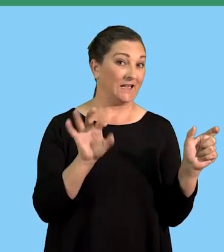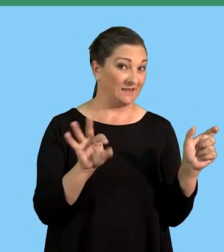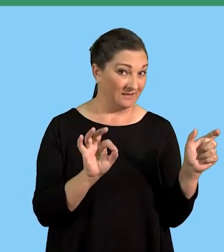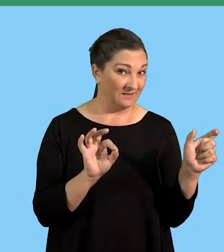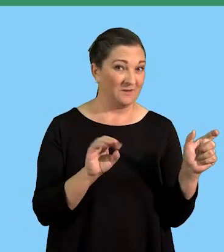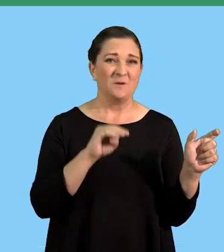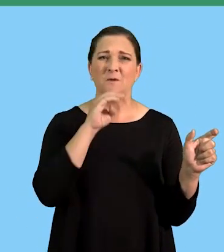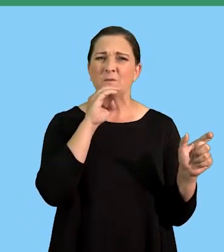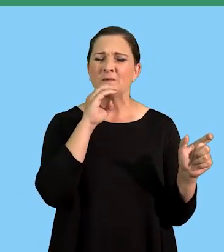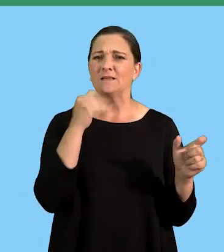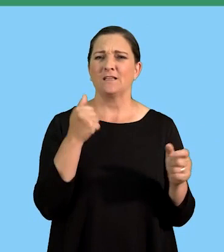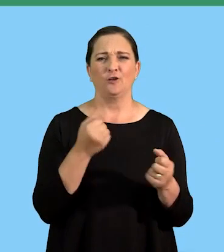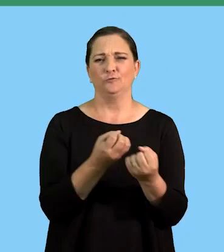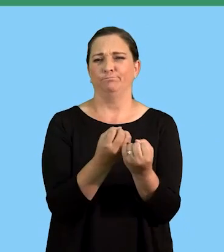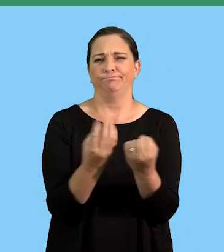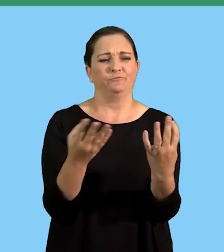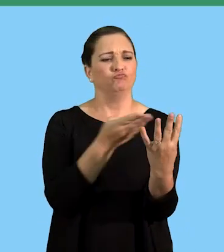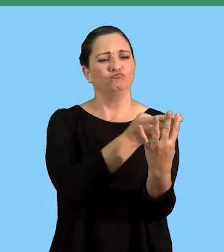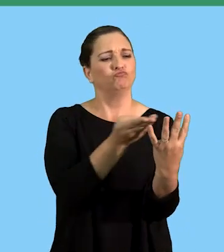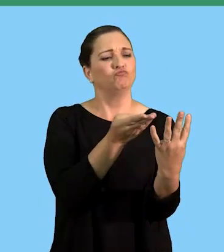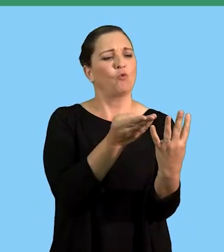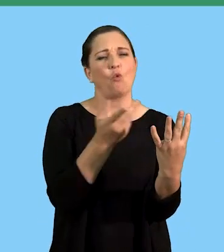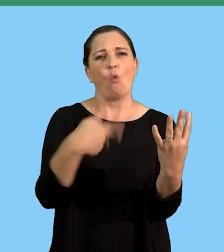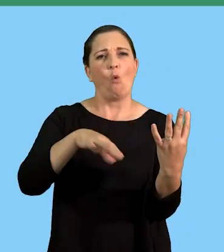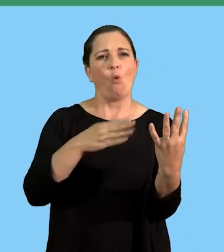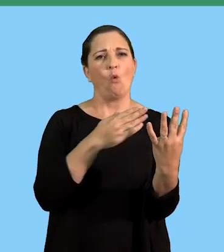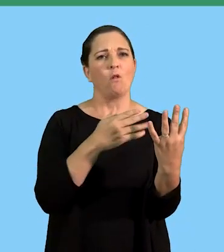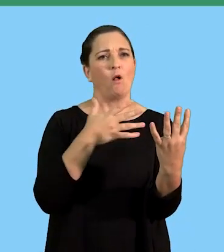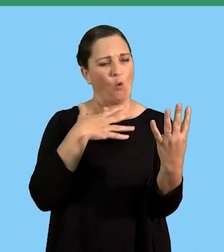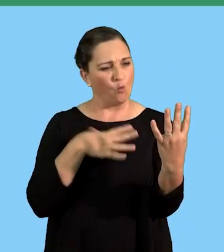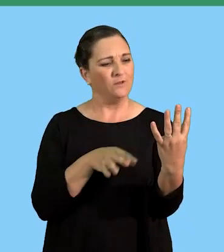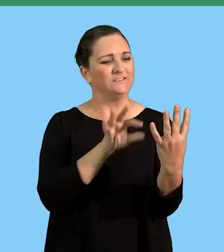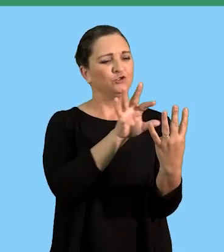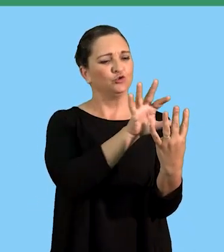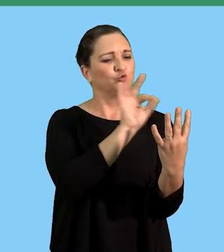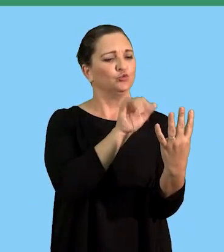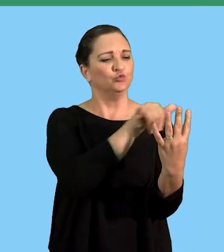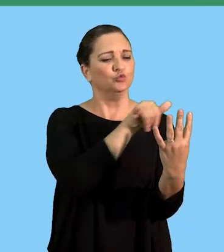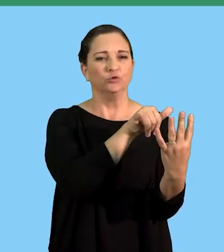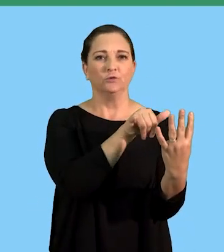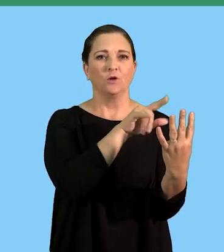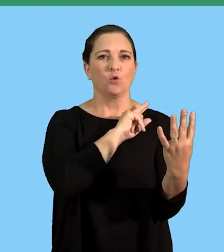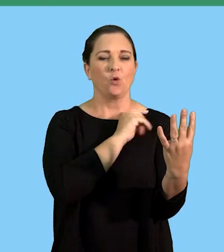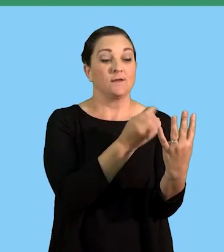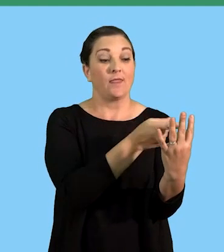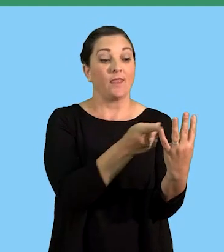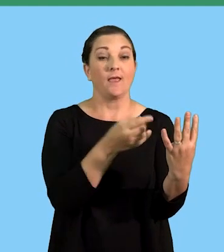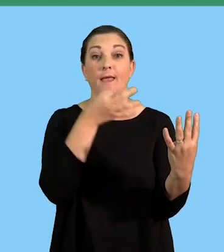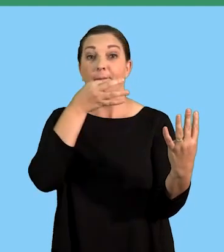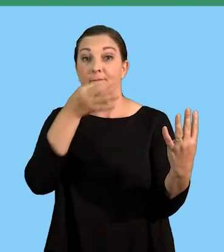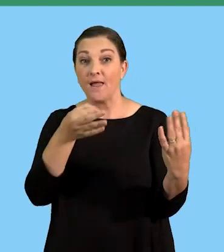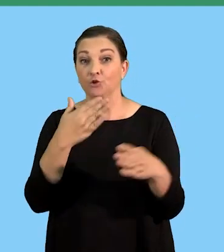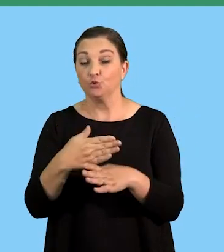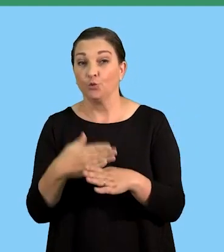to choose the best candidate to suit the position from a pool of applicants, or in simple